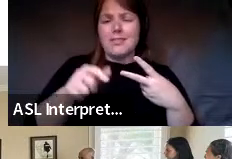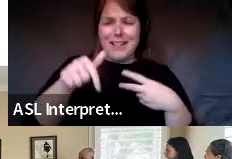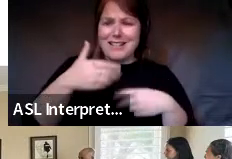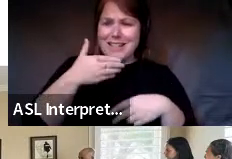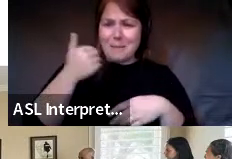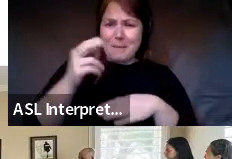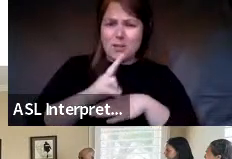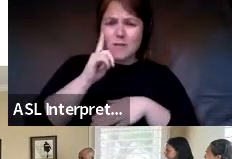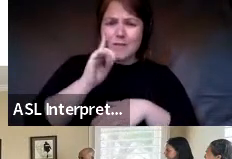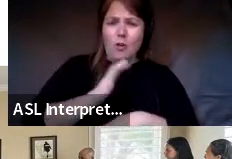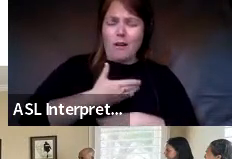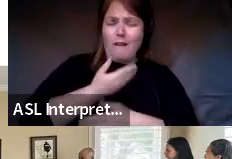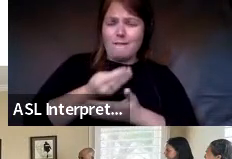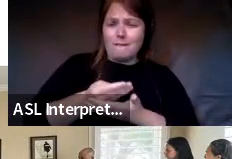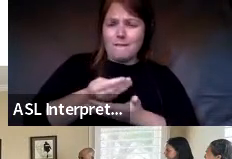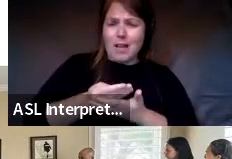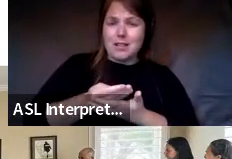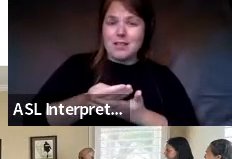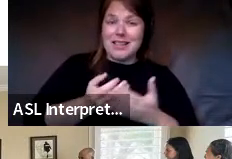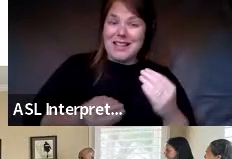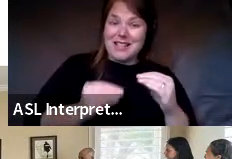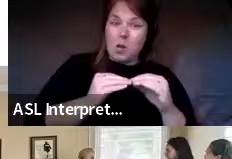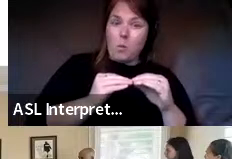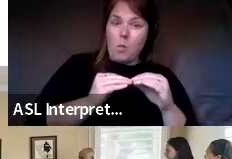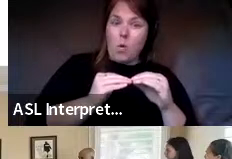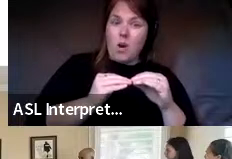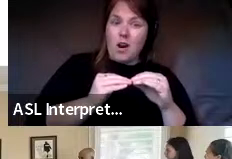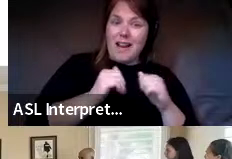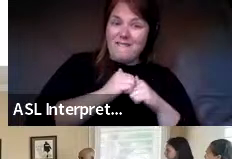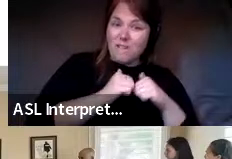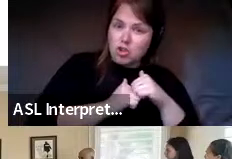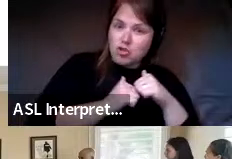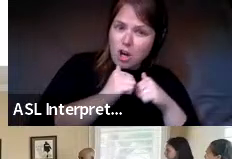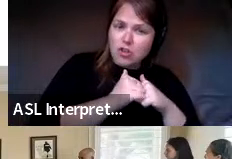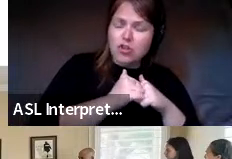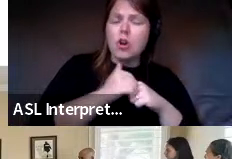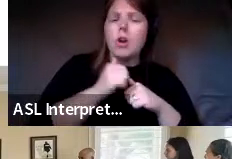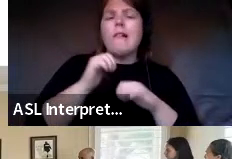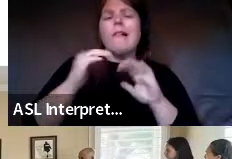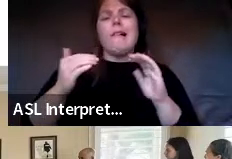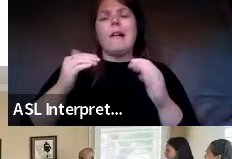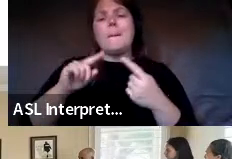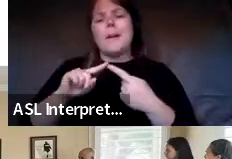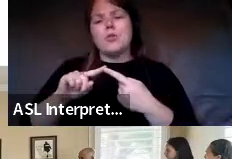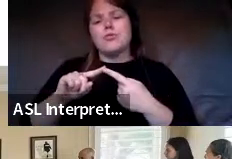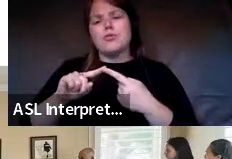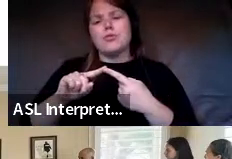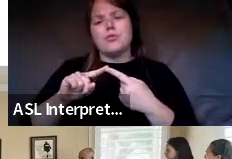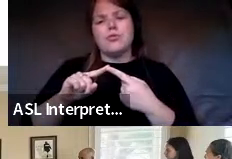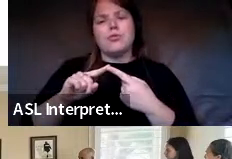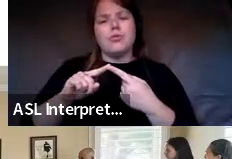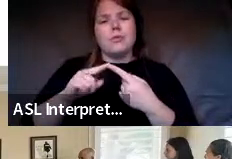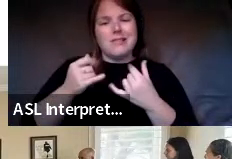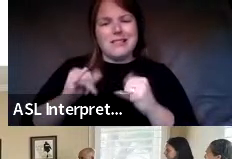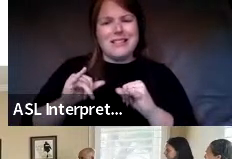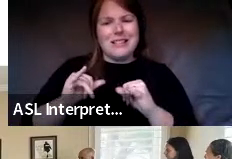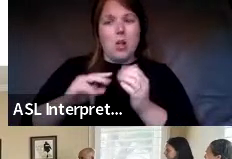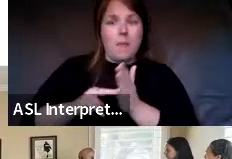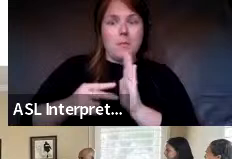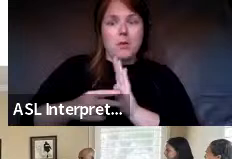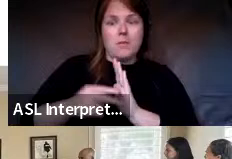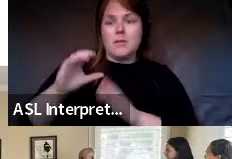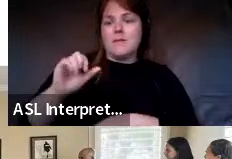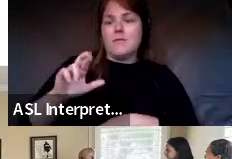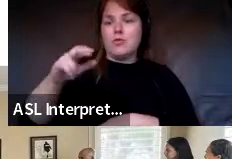for our funds? Is this more infrastructure as opposed to still, the purpose of the SERP, which is